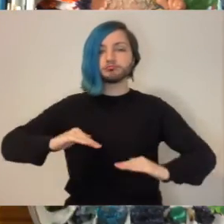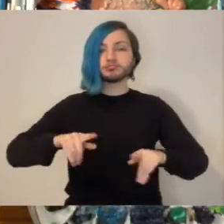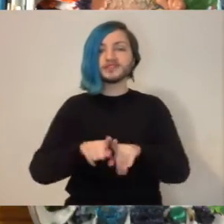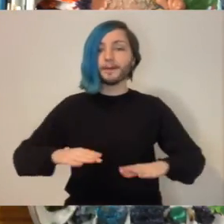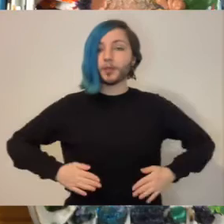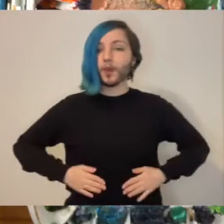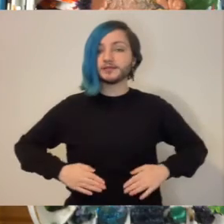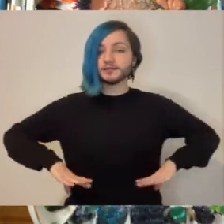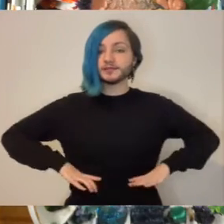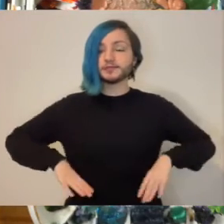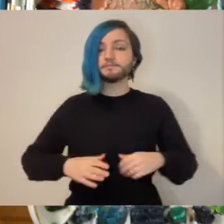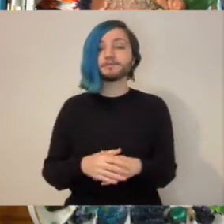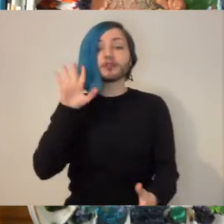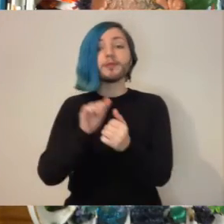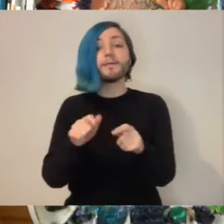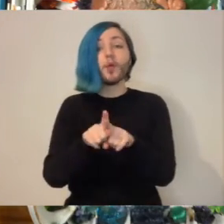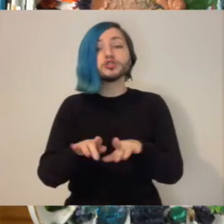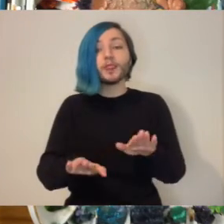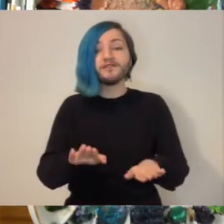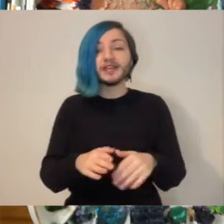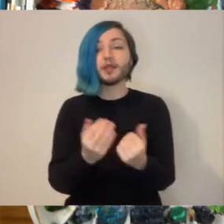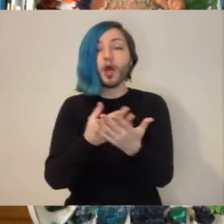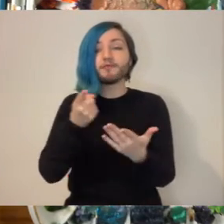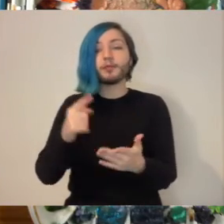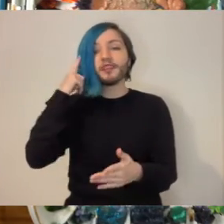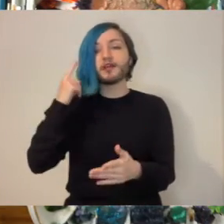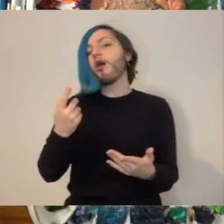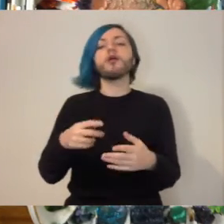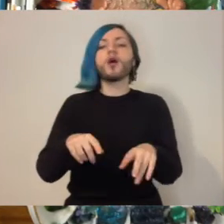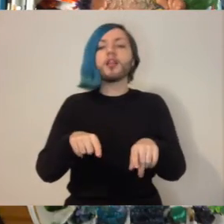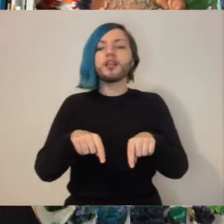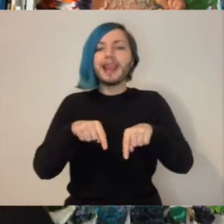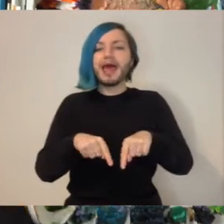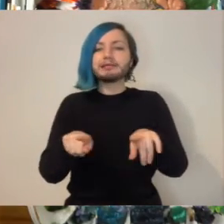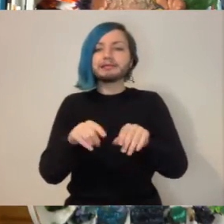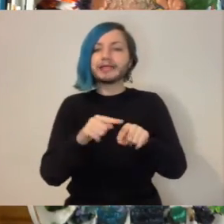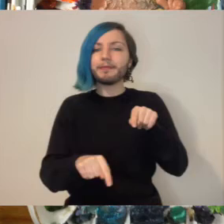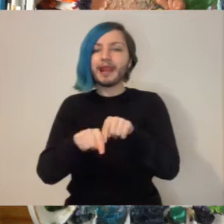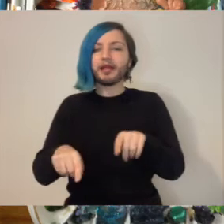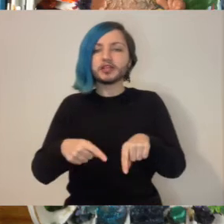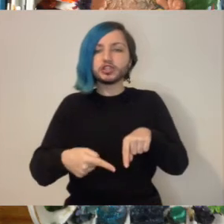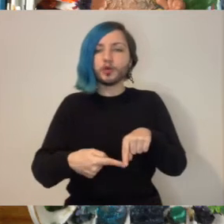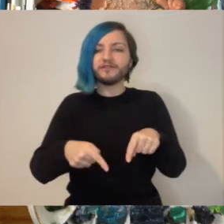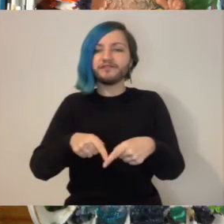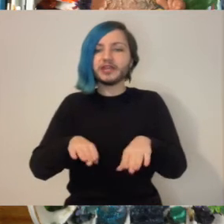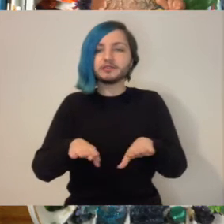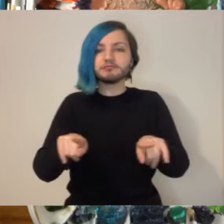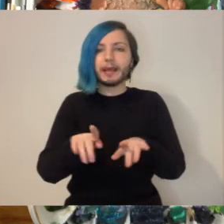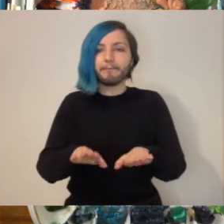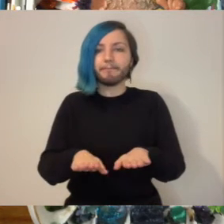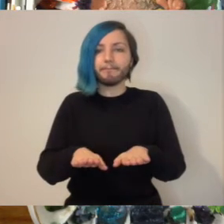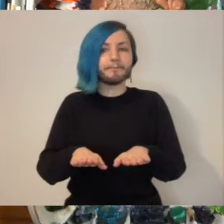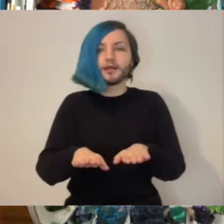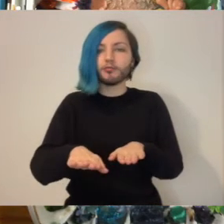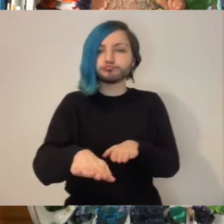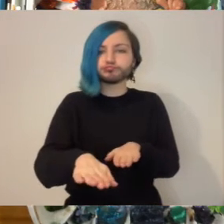other important one to remember, of course, are the feet here, so that a lot of people think, well, both the legs are the same size, we'll make the feet finish at the same